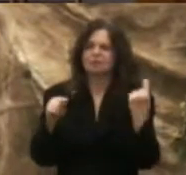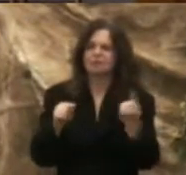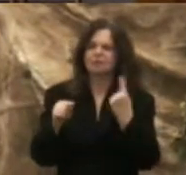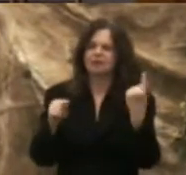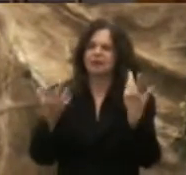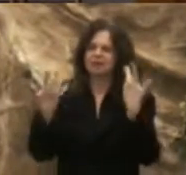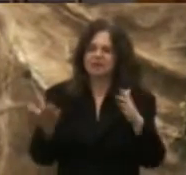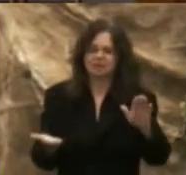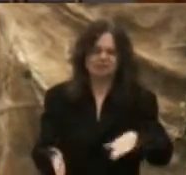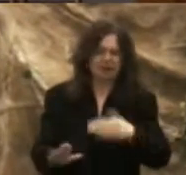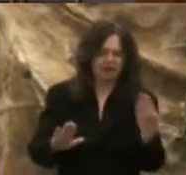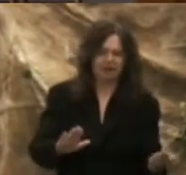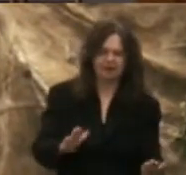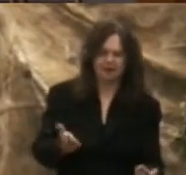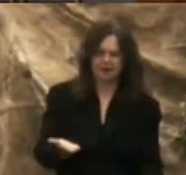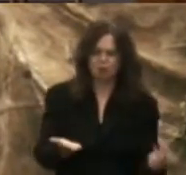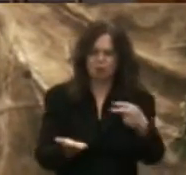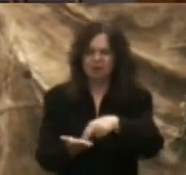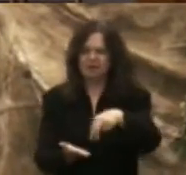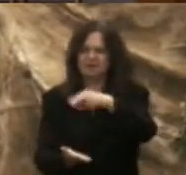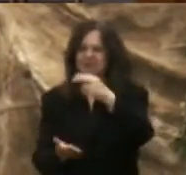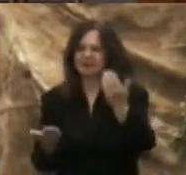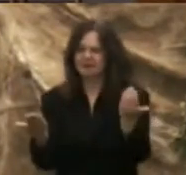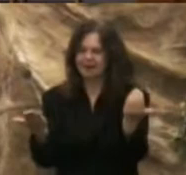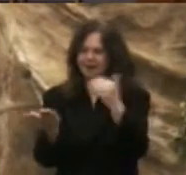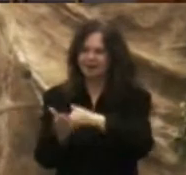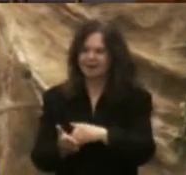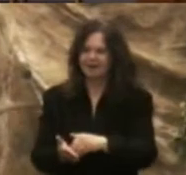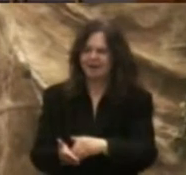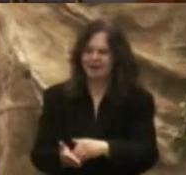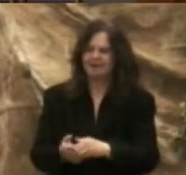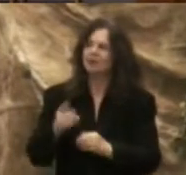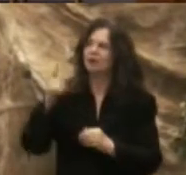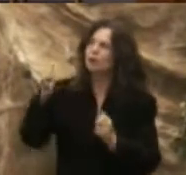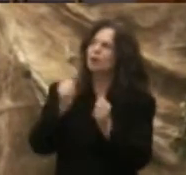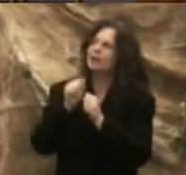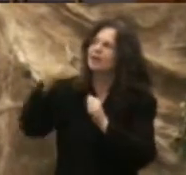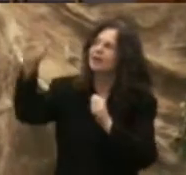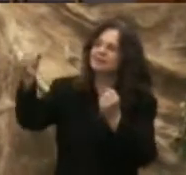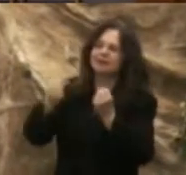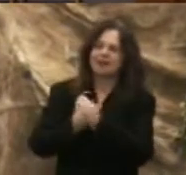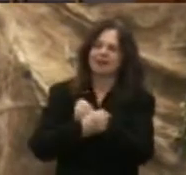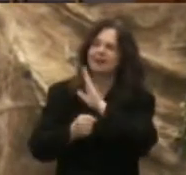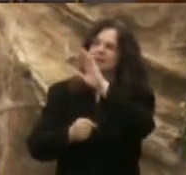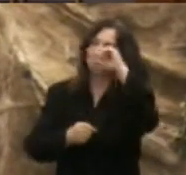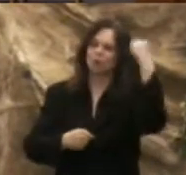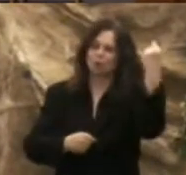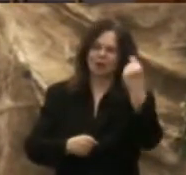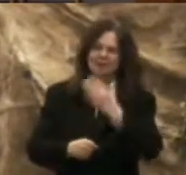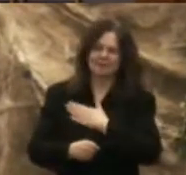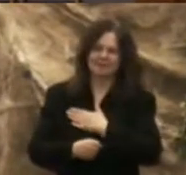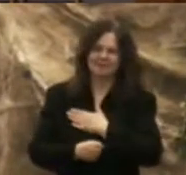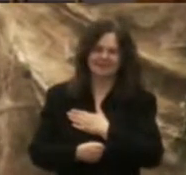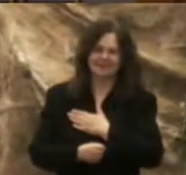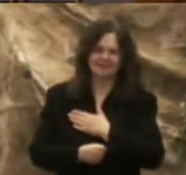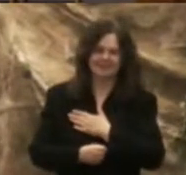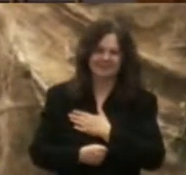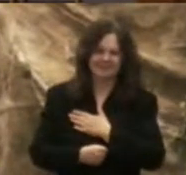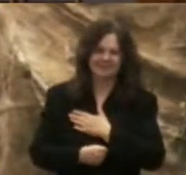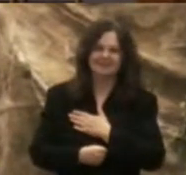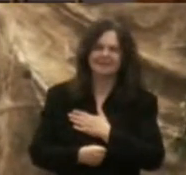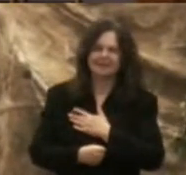the dead with his radical message of love and grace, a radical call